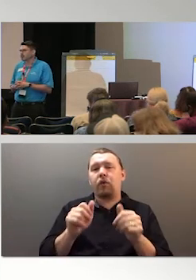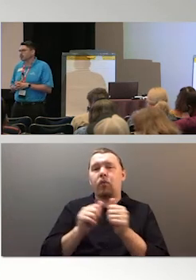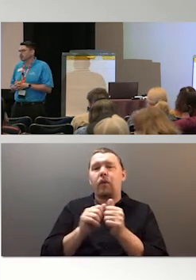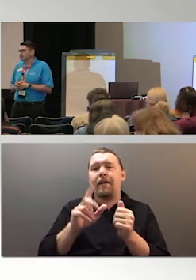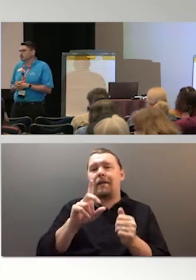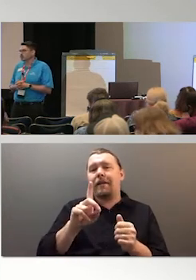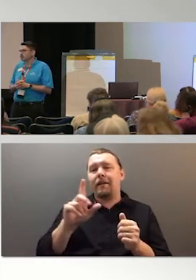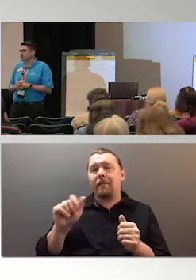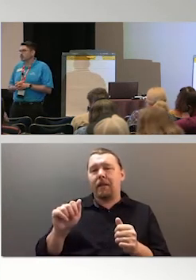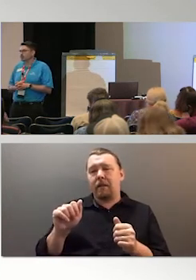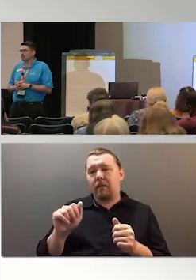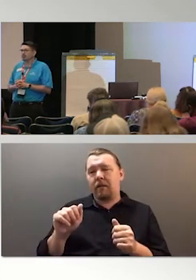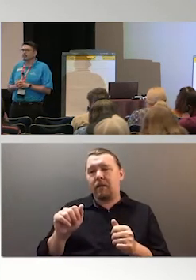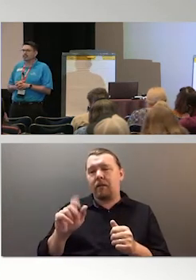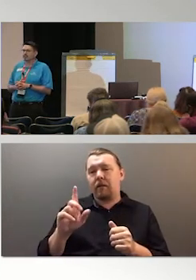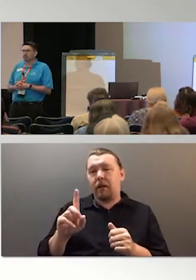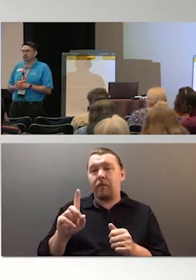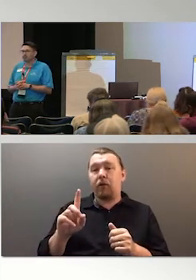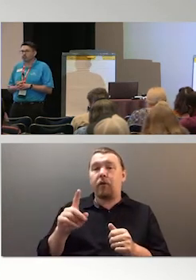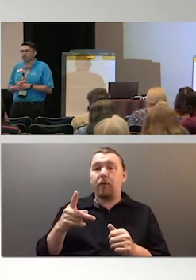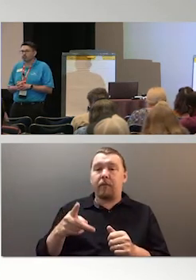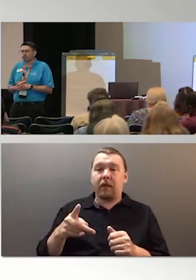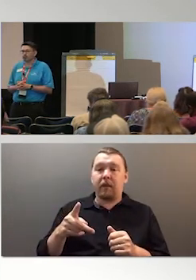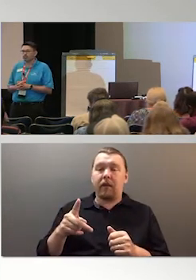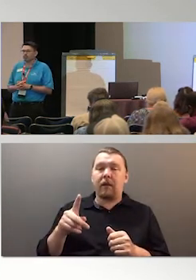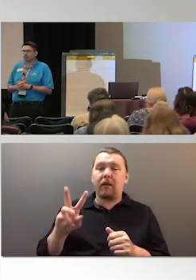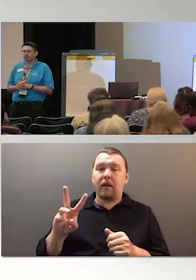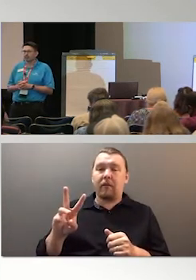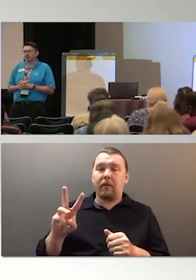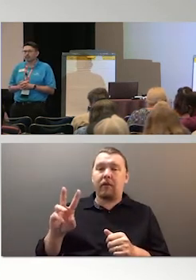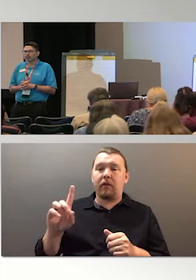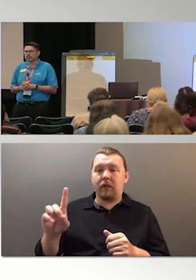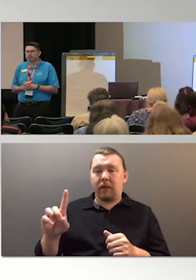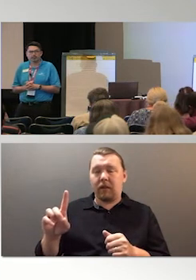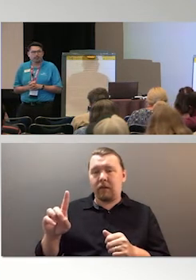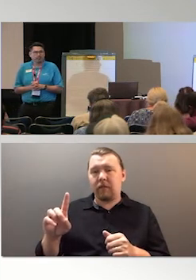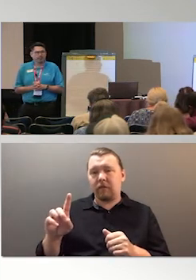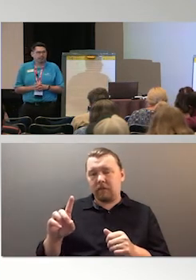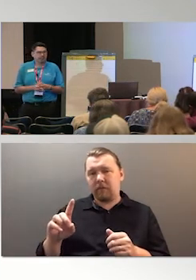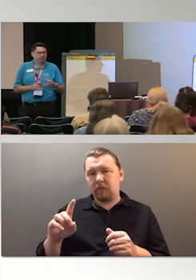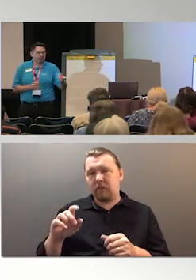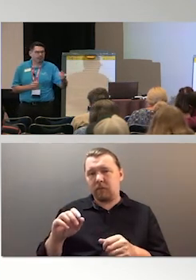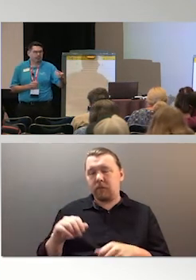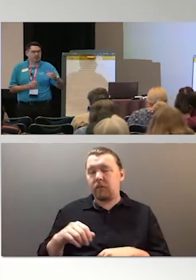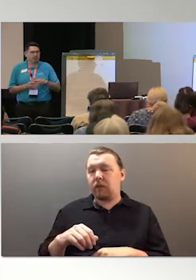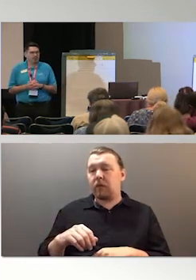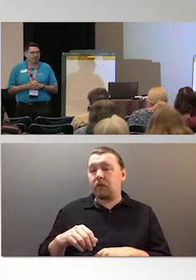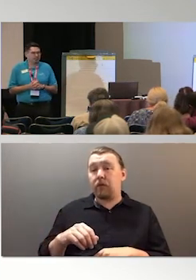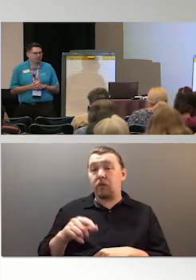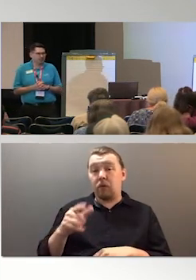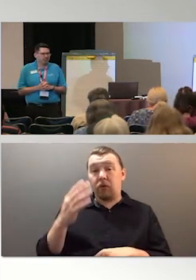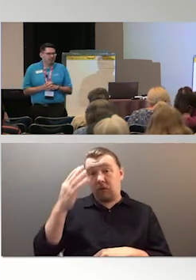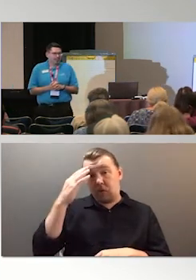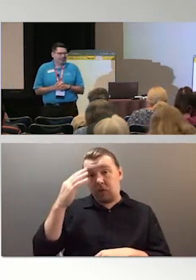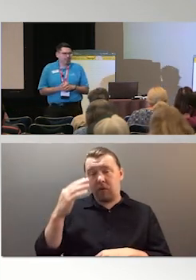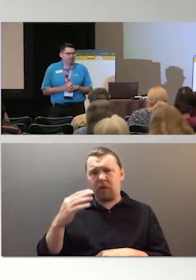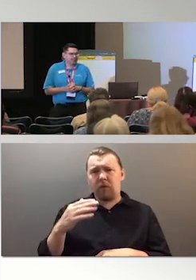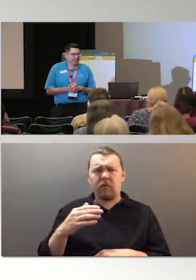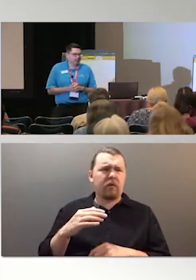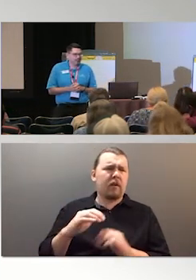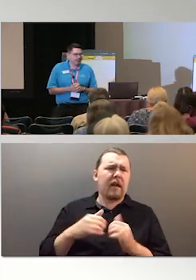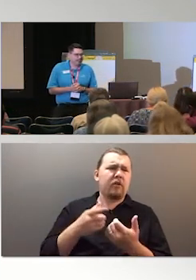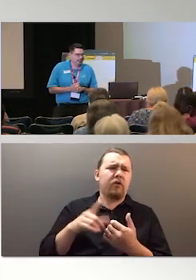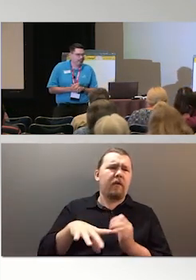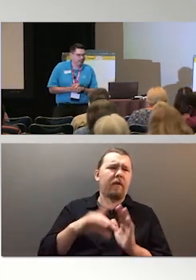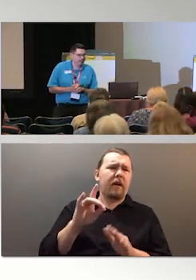Disabilities. So WPWD, Working Persons with Disabilities. Oh, so you know about Patricia. How did you find